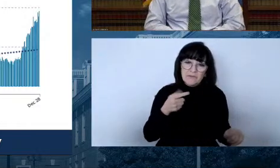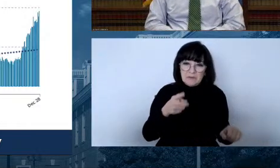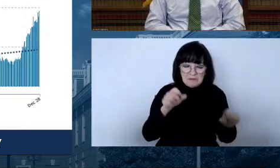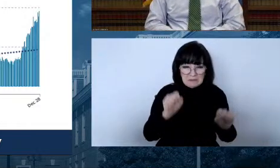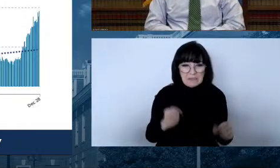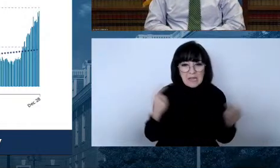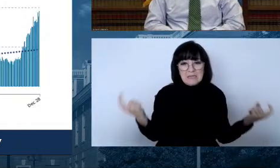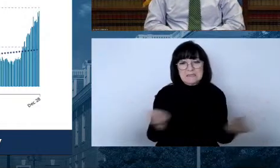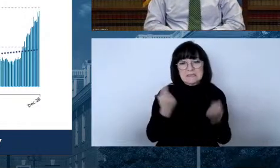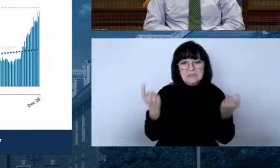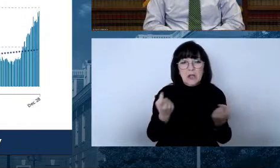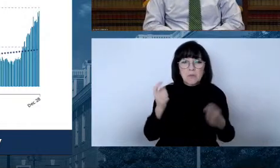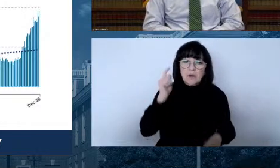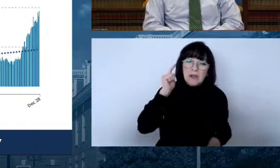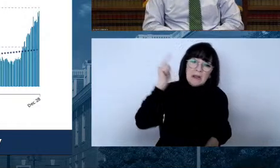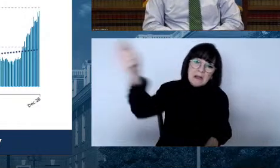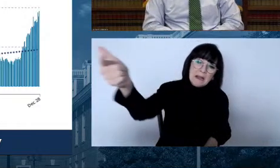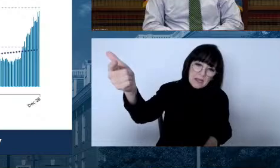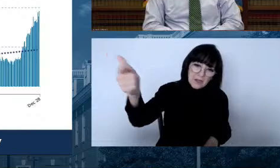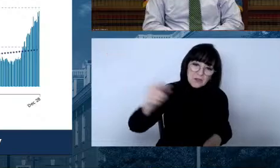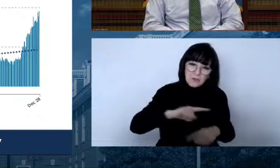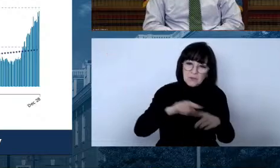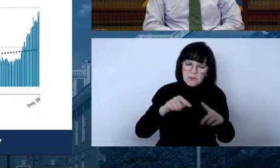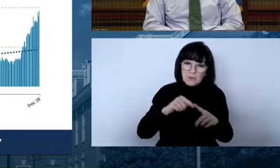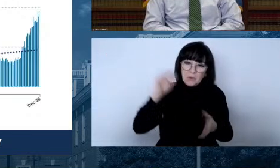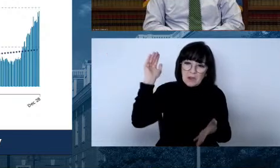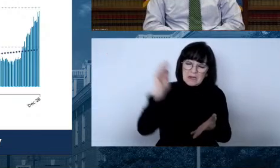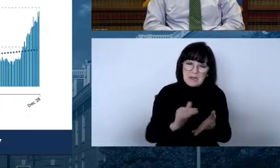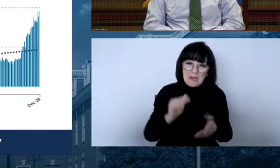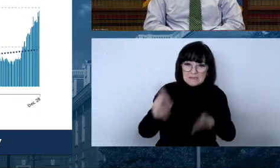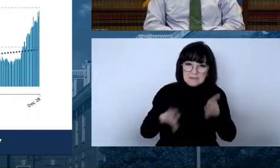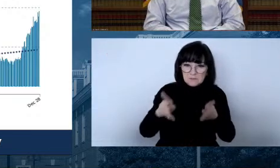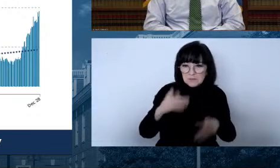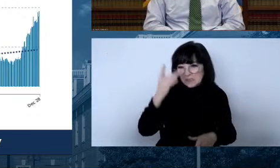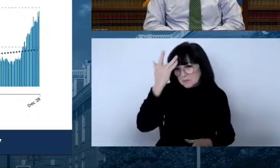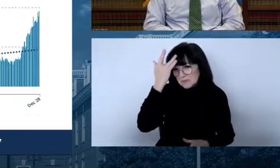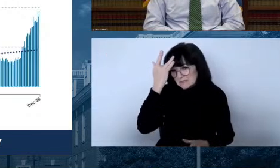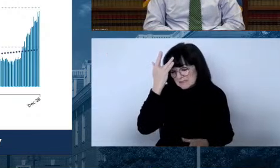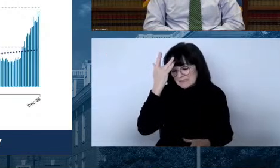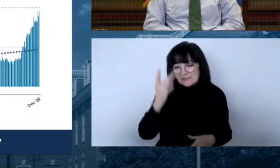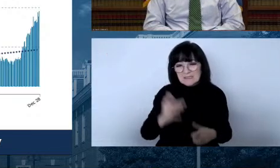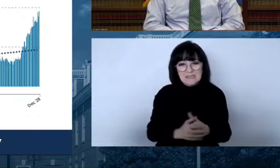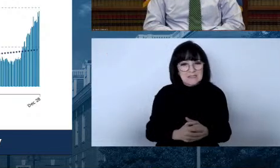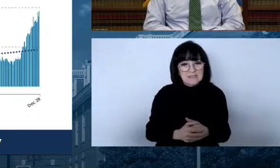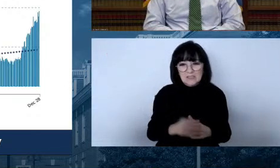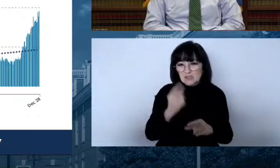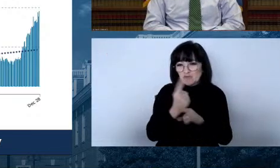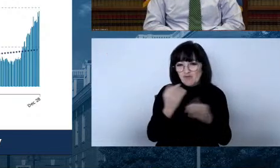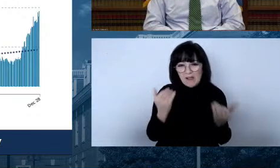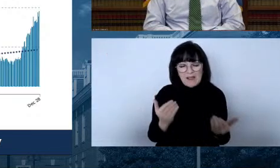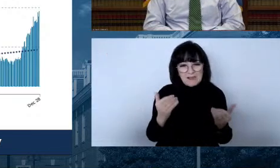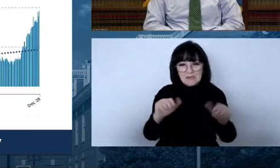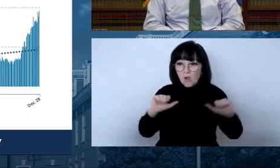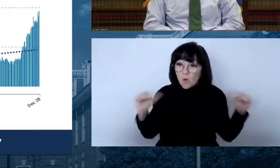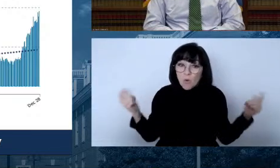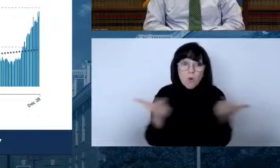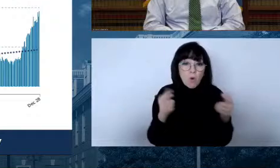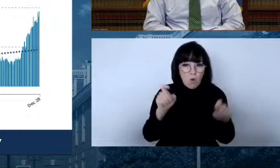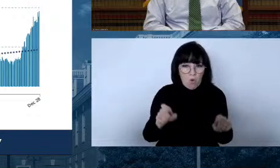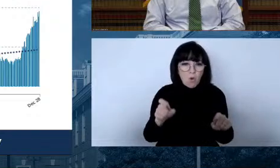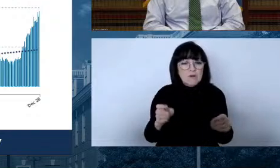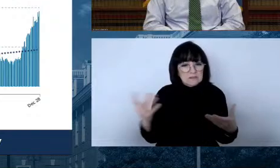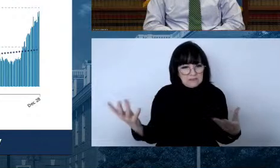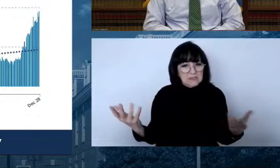celebration a month from now when our cases have returned back to earth, if you will. We need everybody to pitch in. We need all of us to come